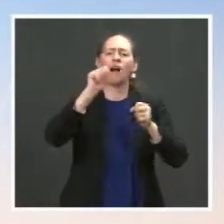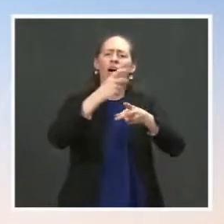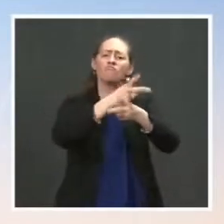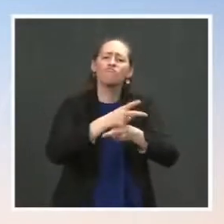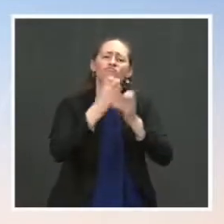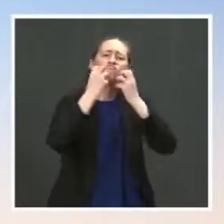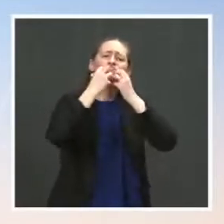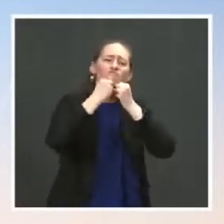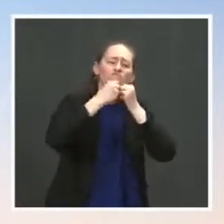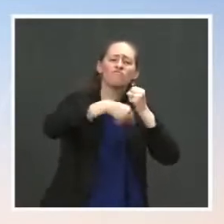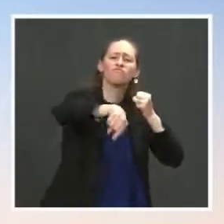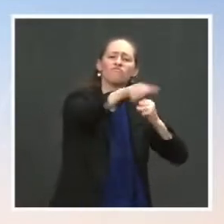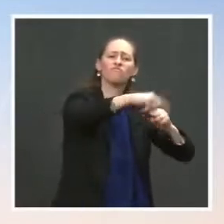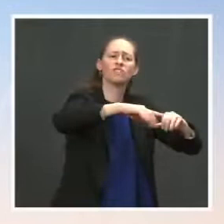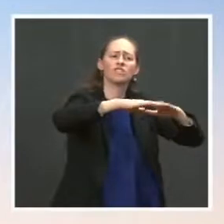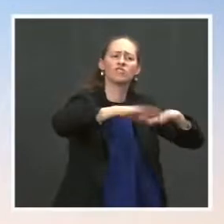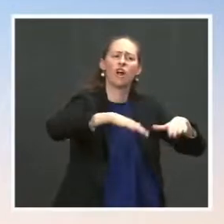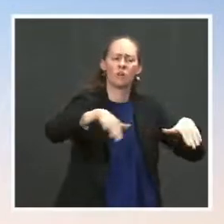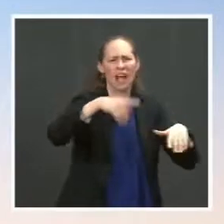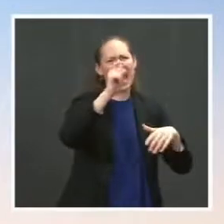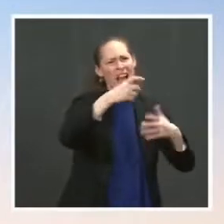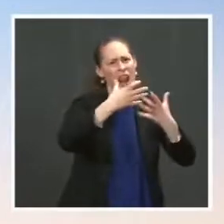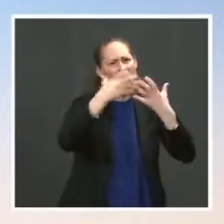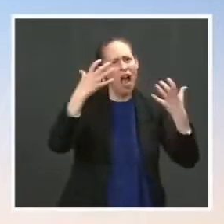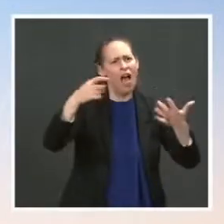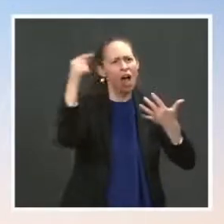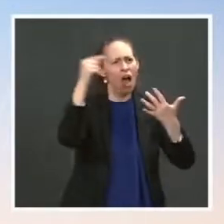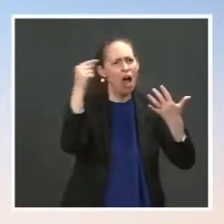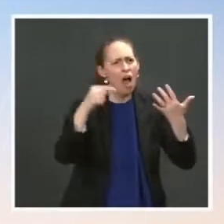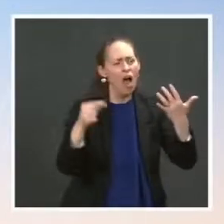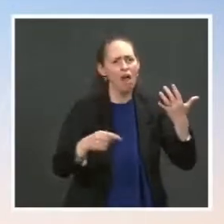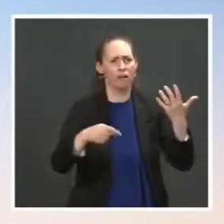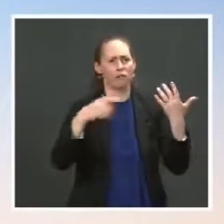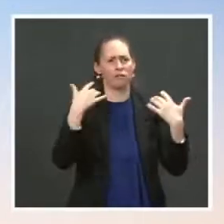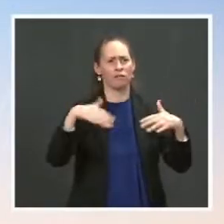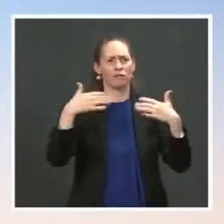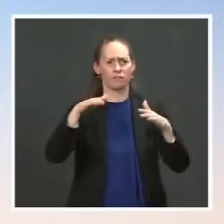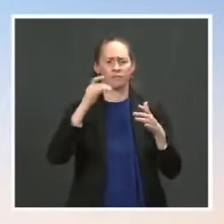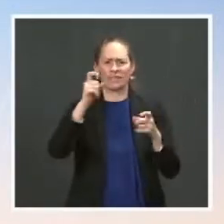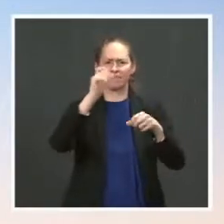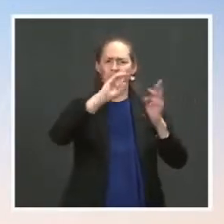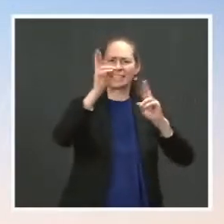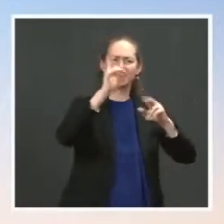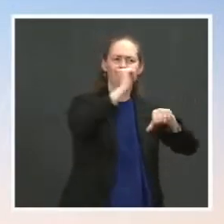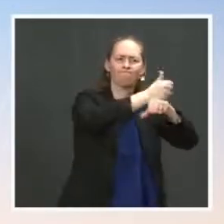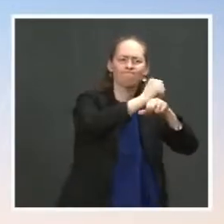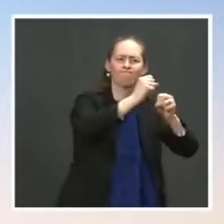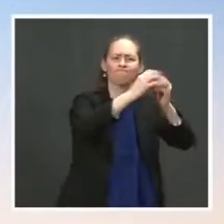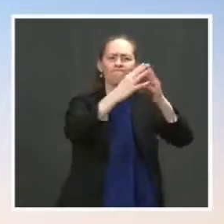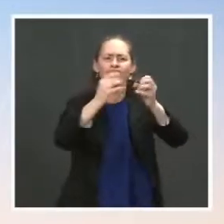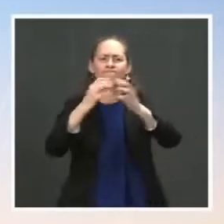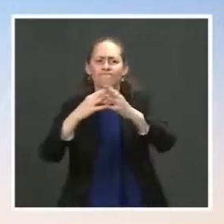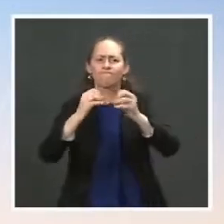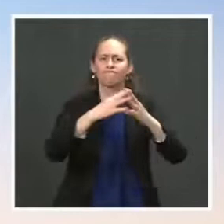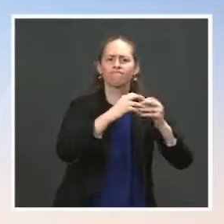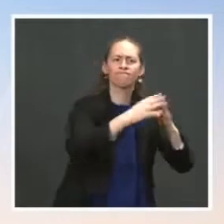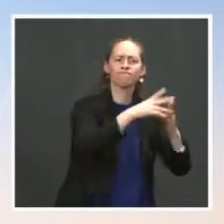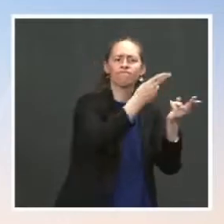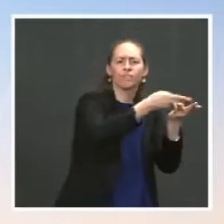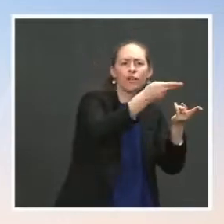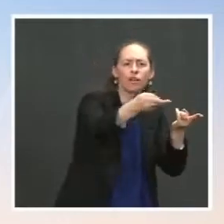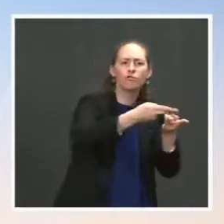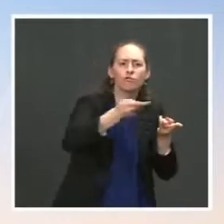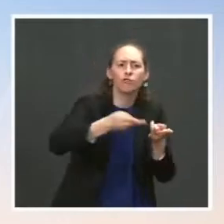that. There are 200 permanent shelters around the country, and there are needs related to the pandemic, social distancing,